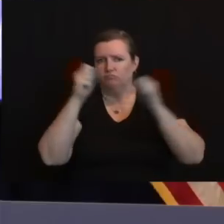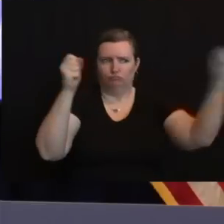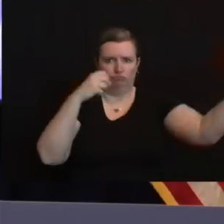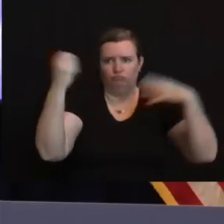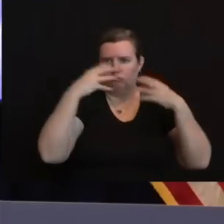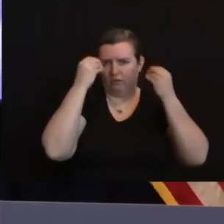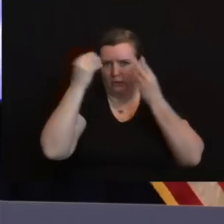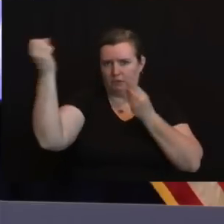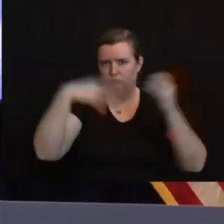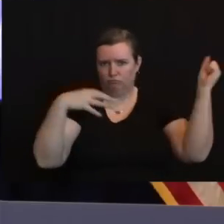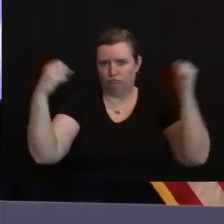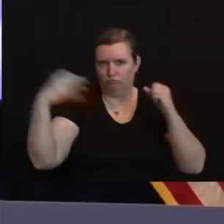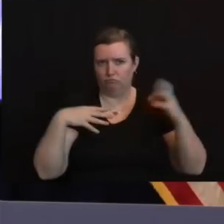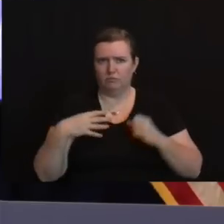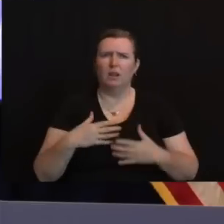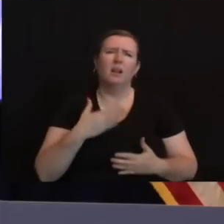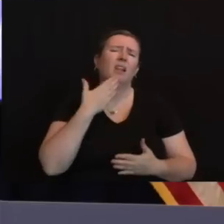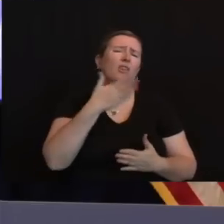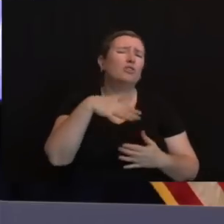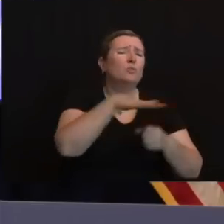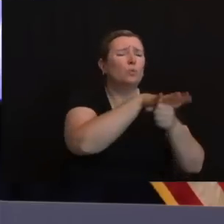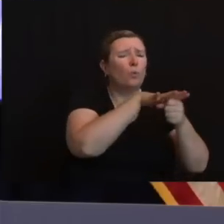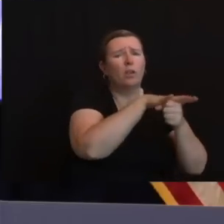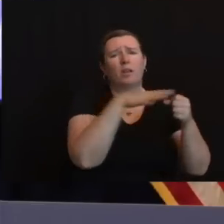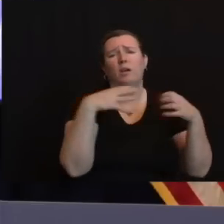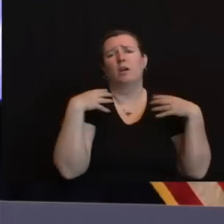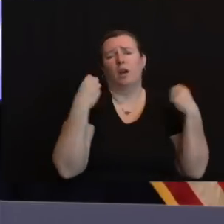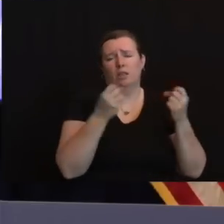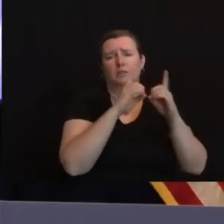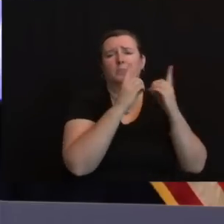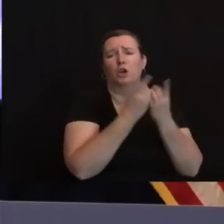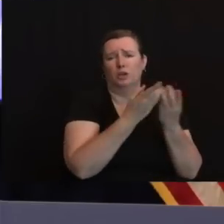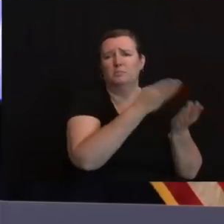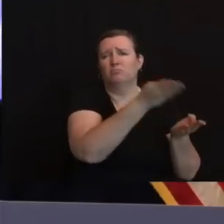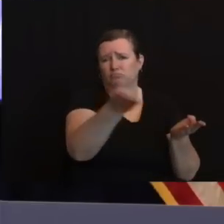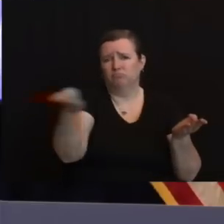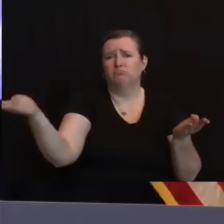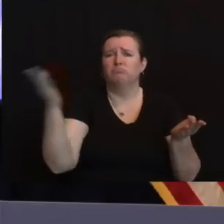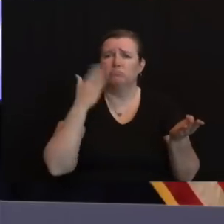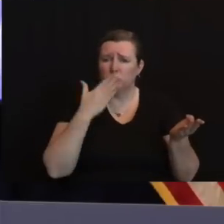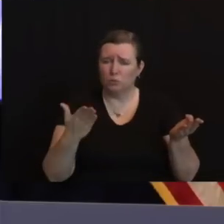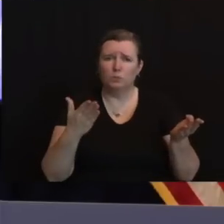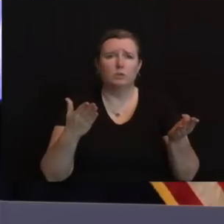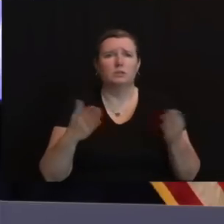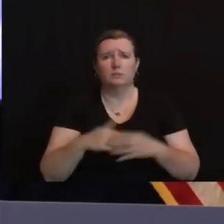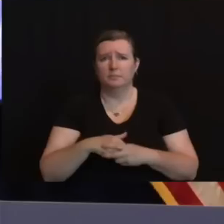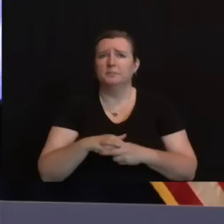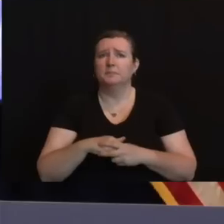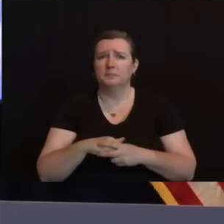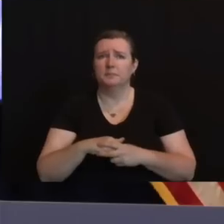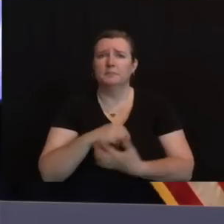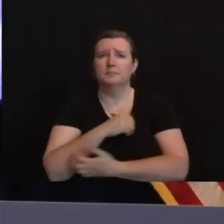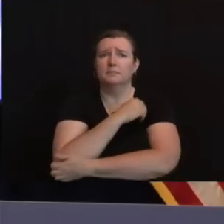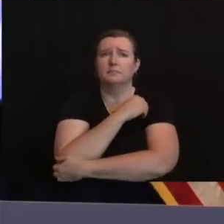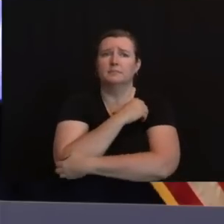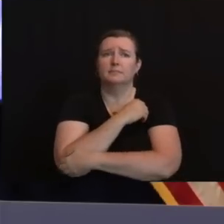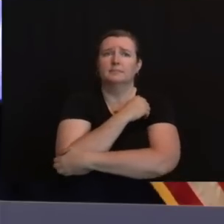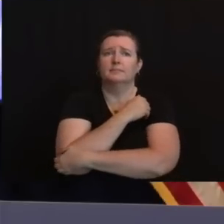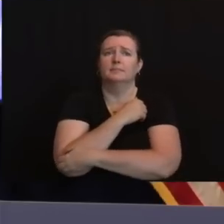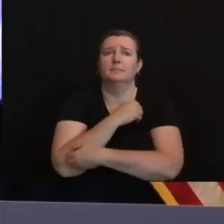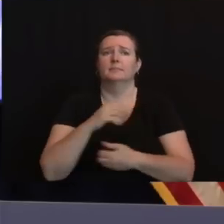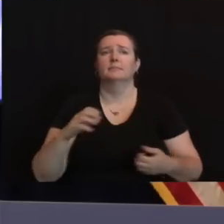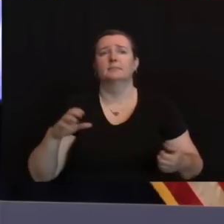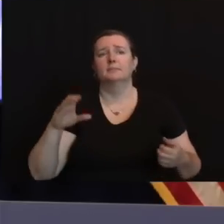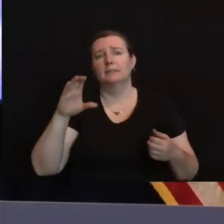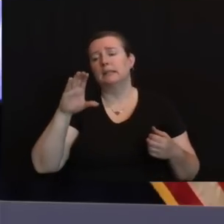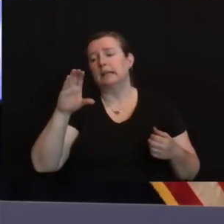work that they've done and for the work they've done in implementing this technology. Camden County Department of Health and Human